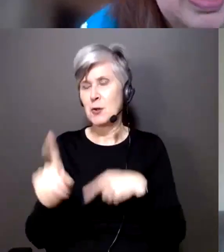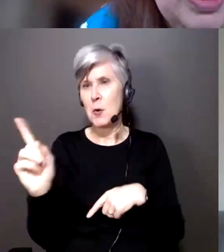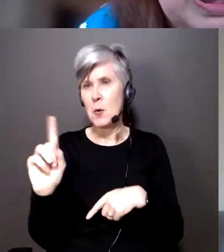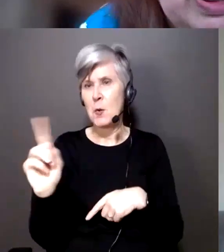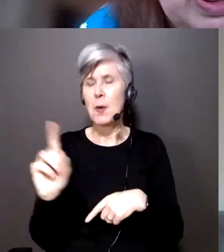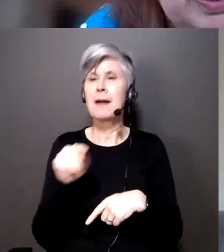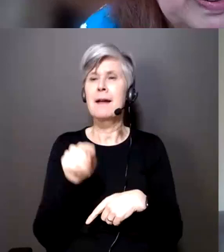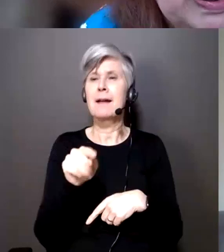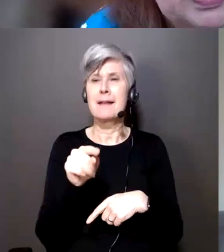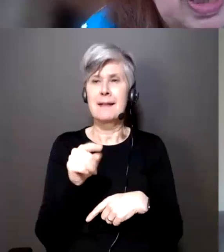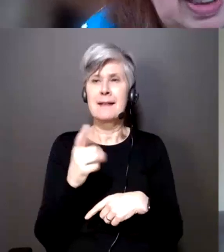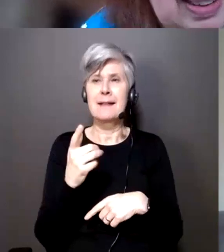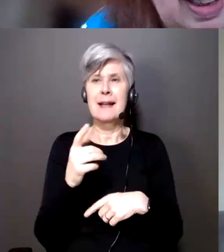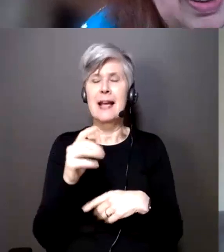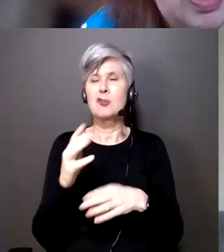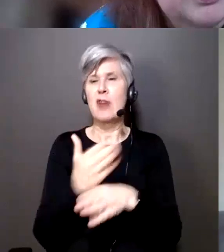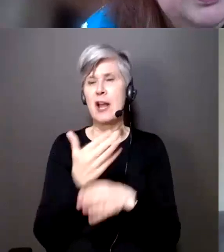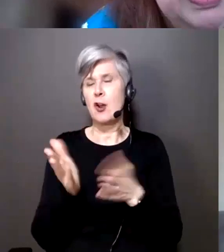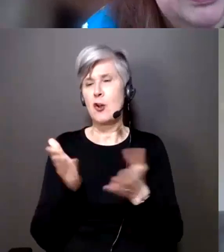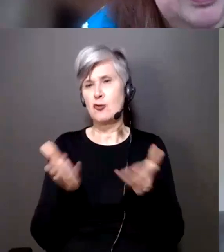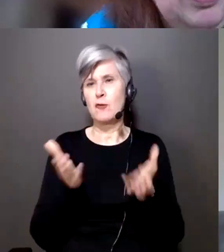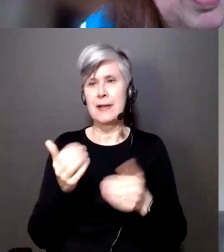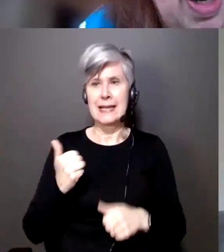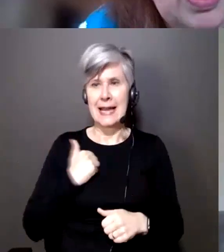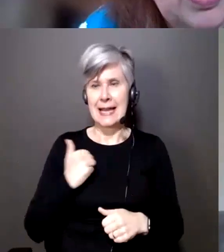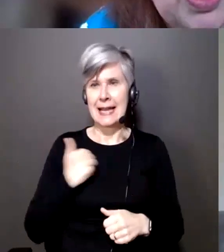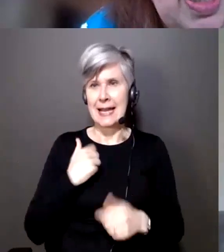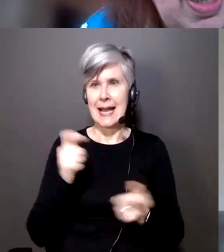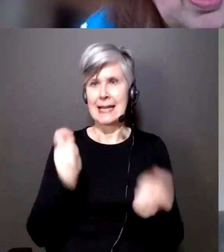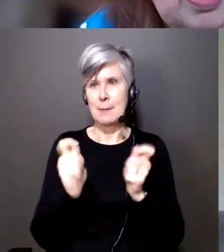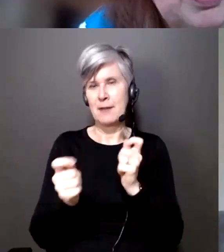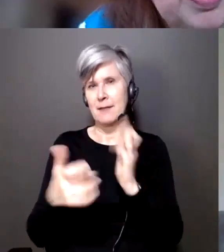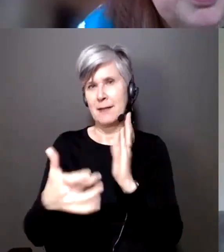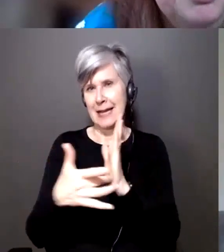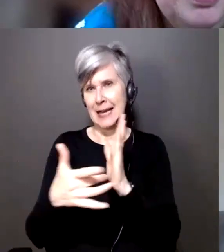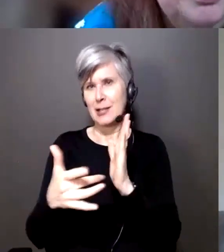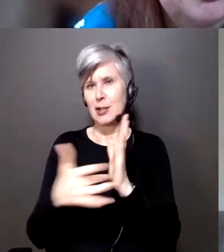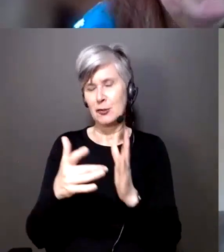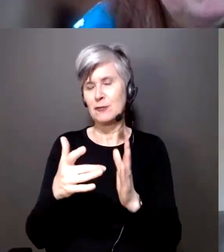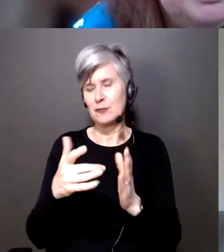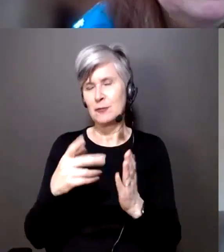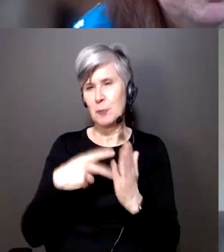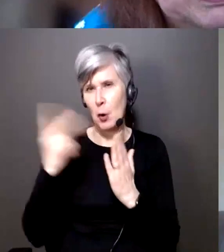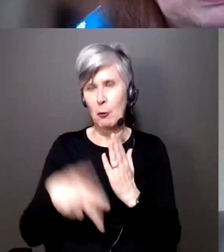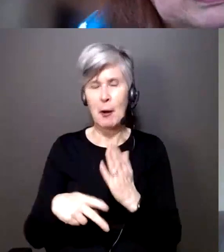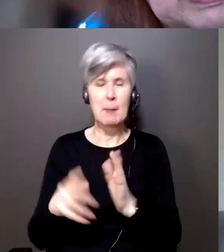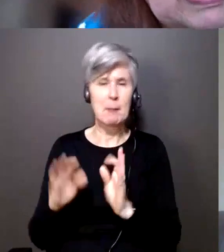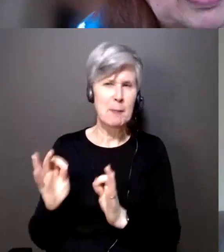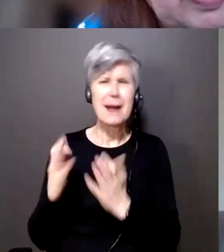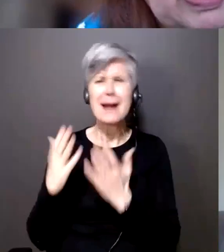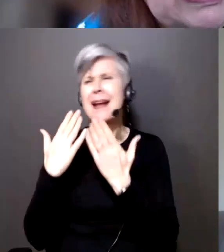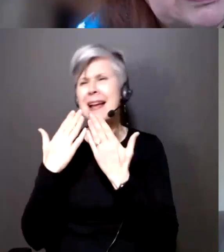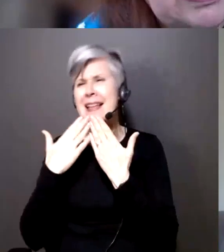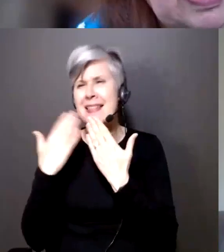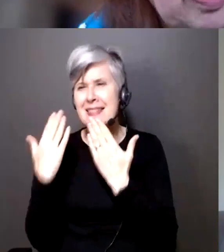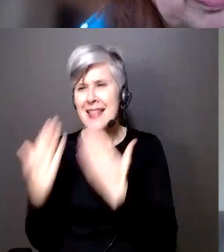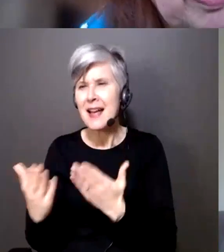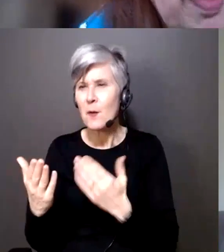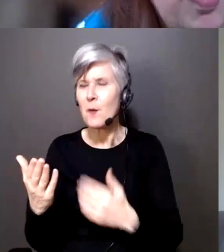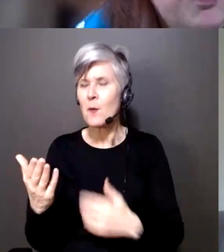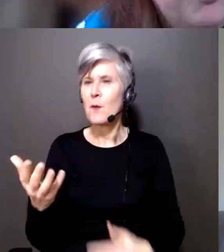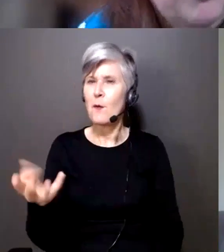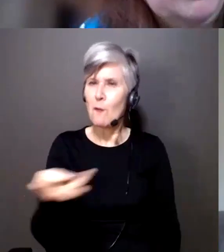Program at Shared Services Canada. Thank you to all of you. You have depicted a scenario that's a